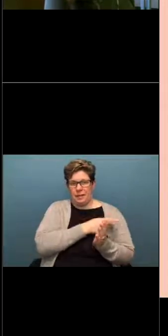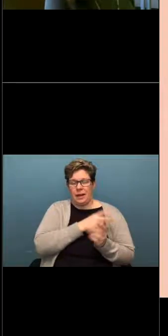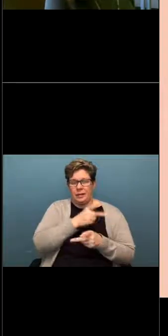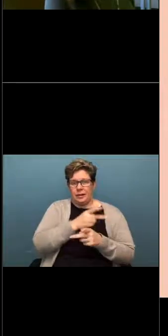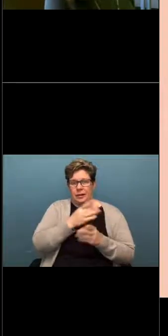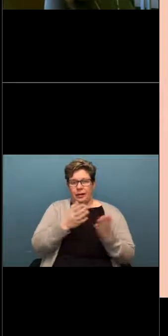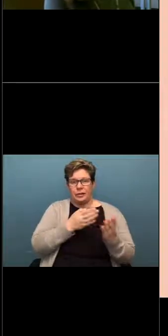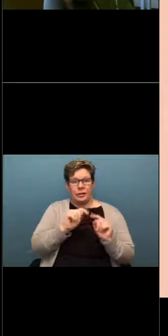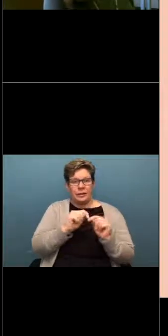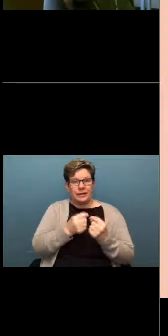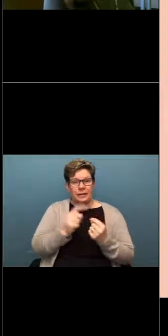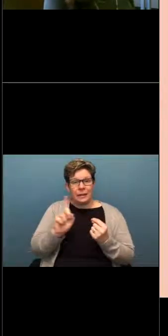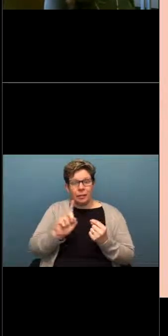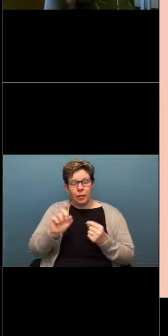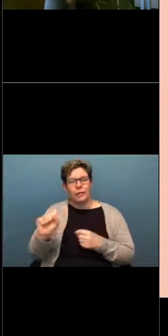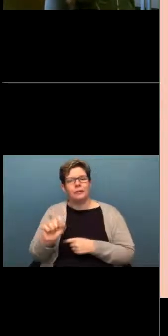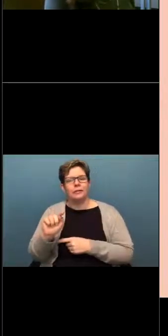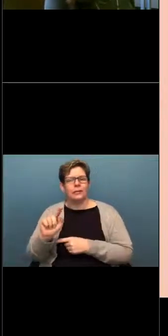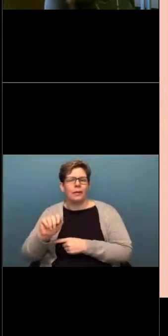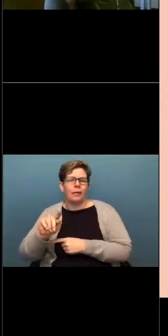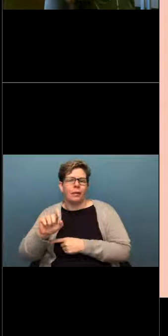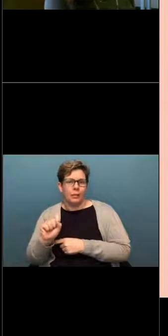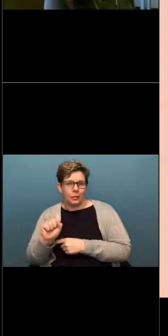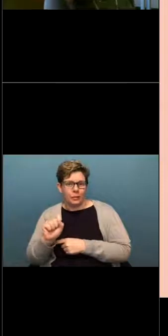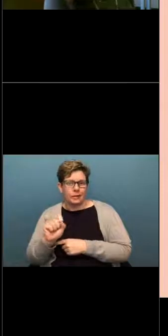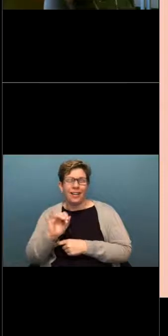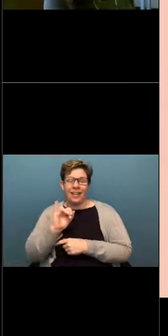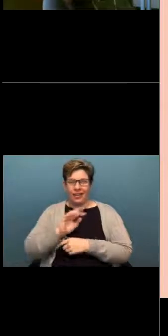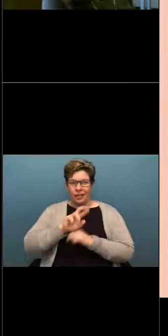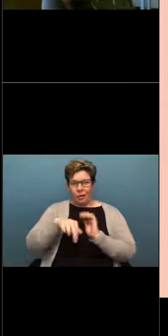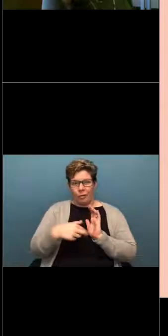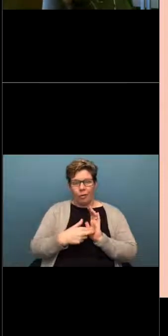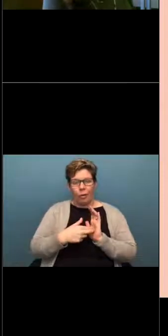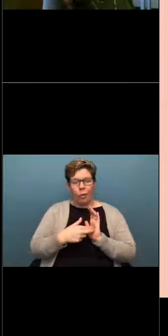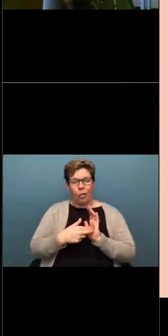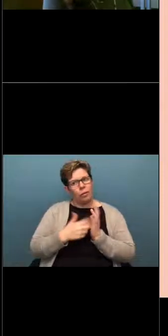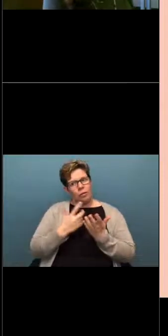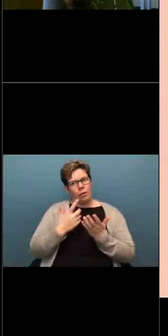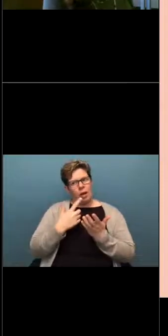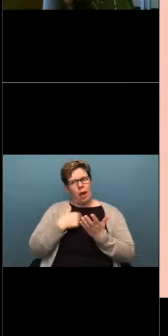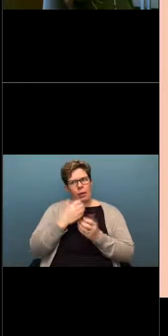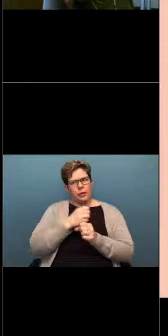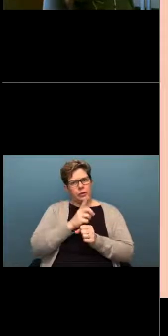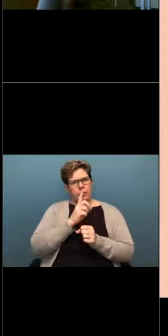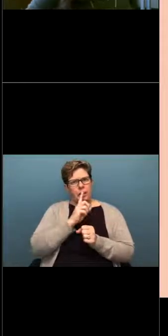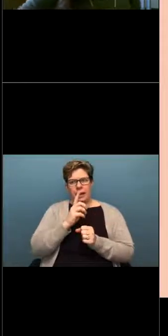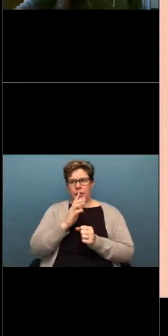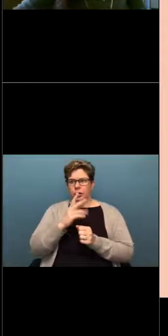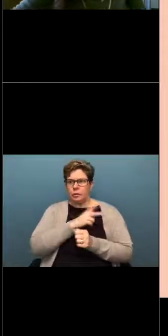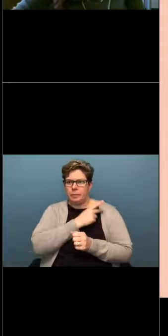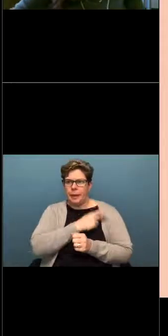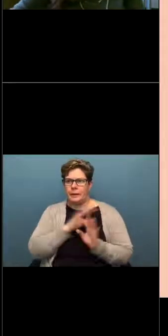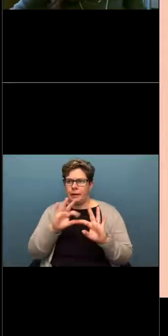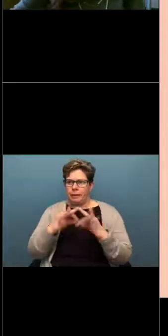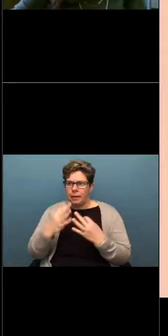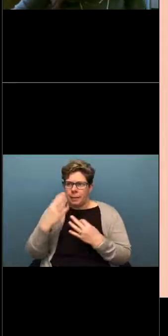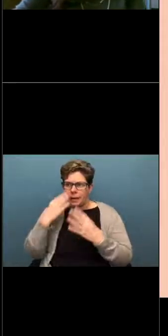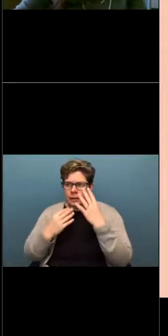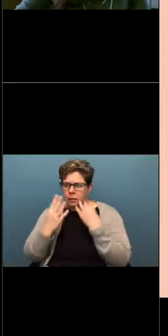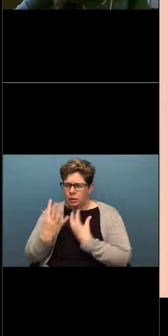team. And some of my responsibilities in that role are to help bring the voice of the patients and families to the forefront, and to